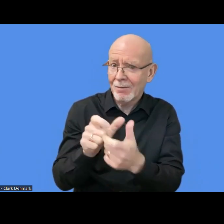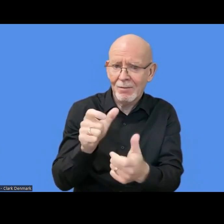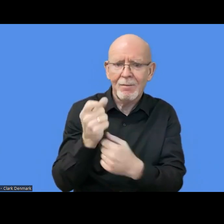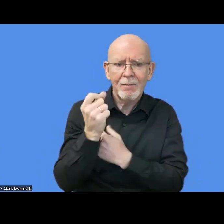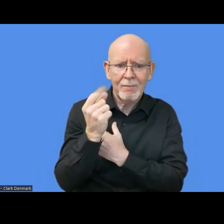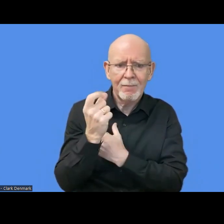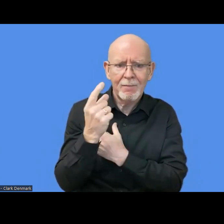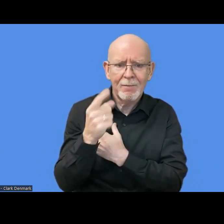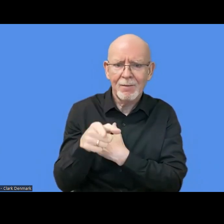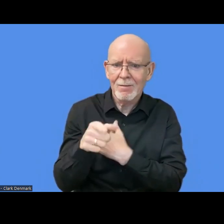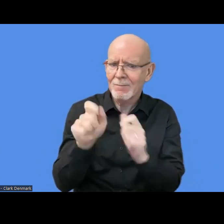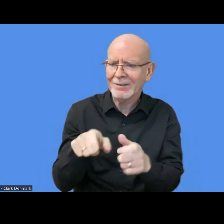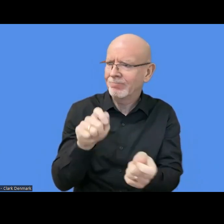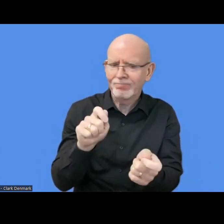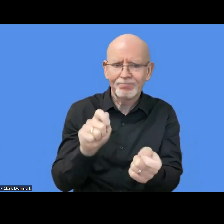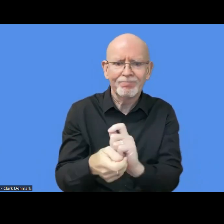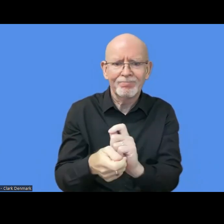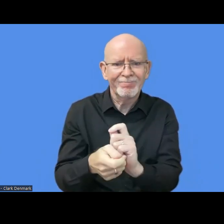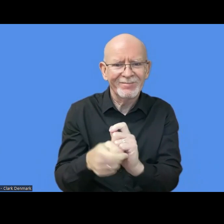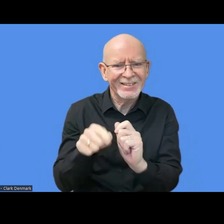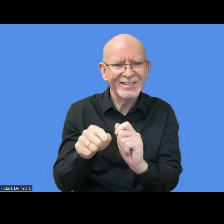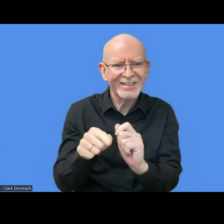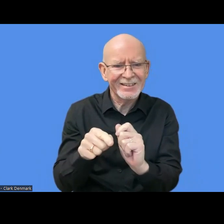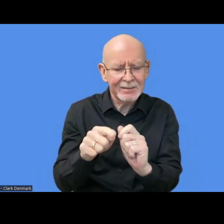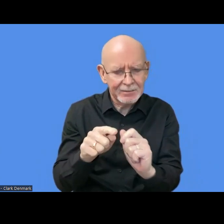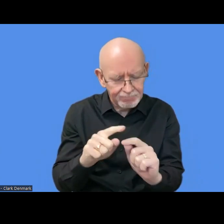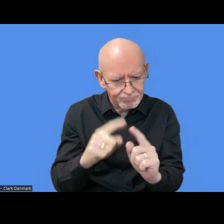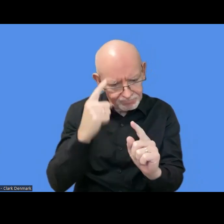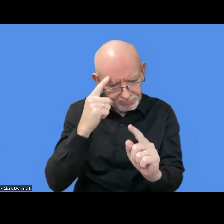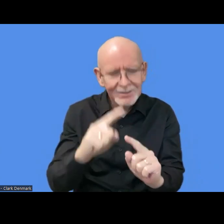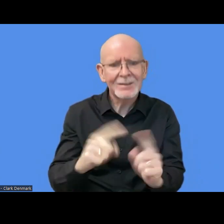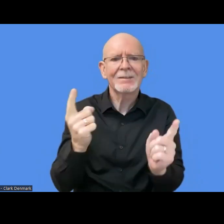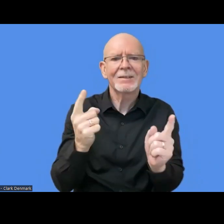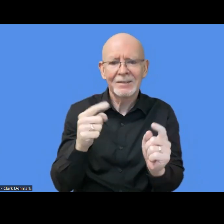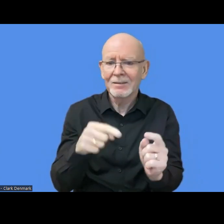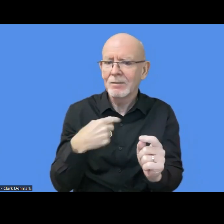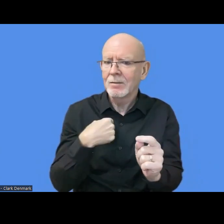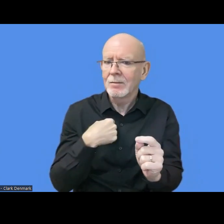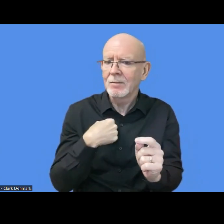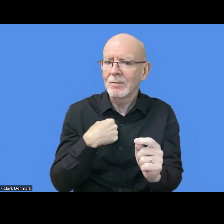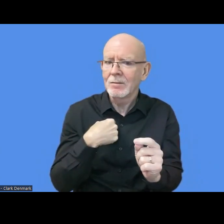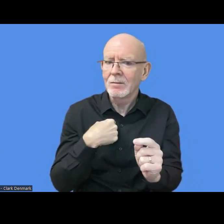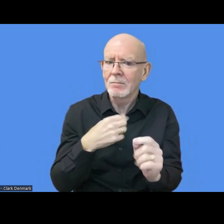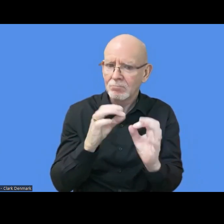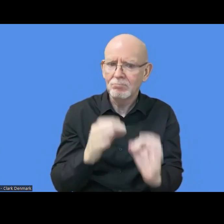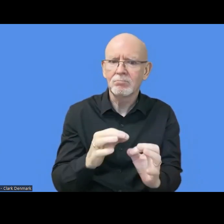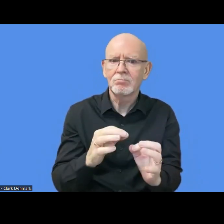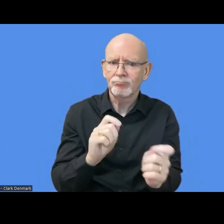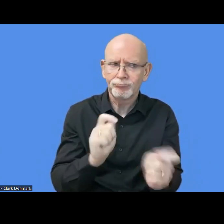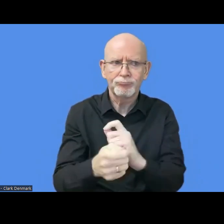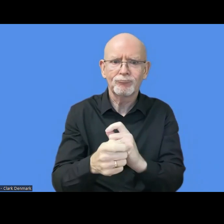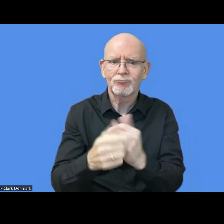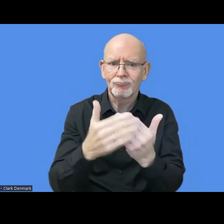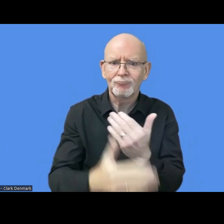I wanted to just remind us that actually, when we look at the potential for business collectively